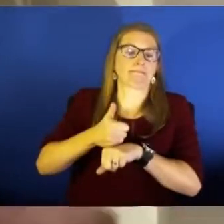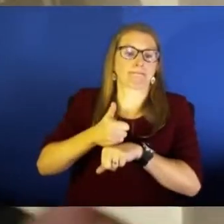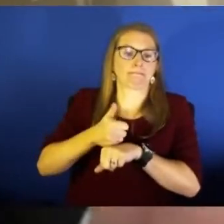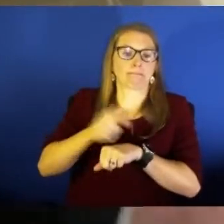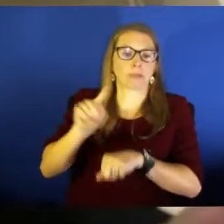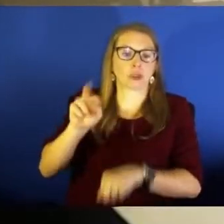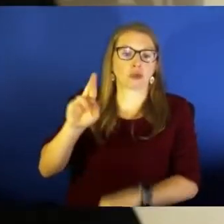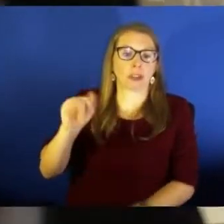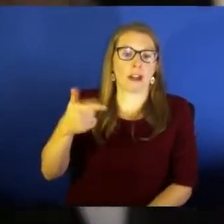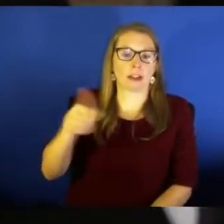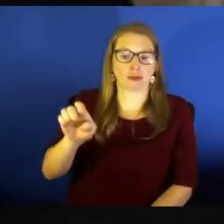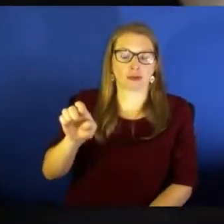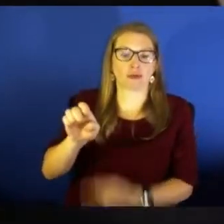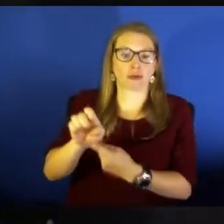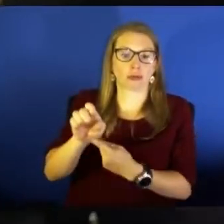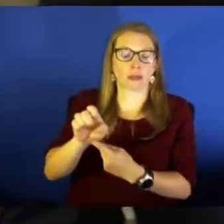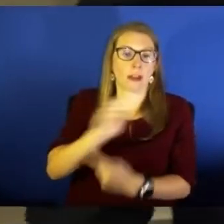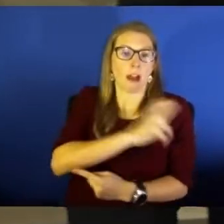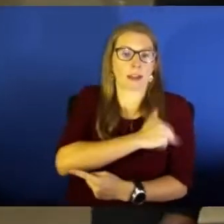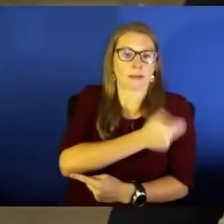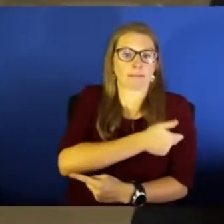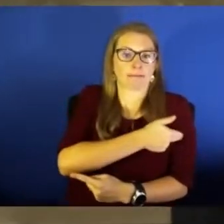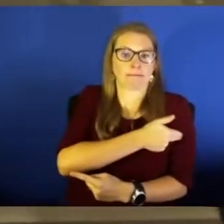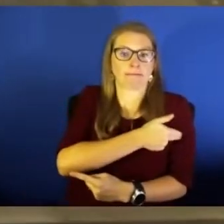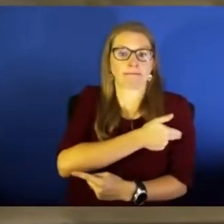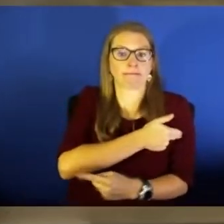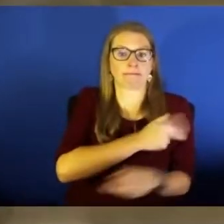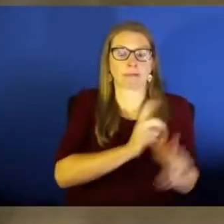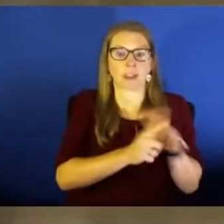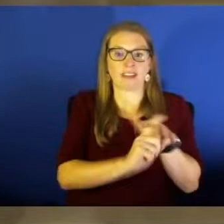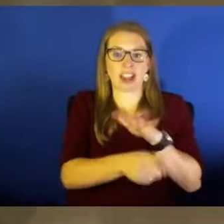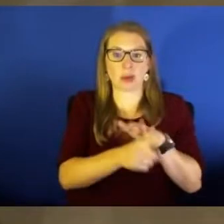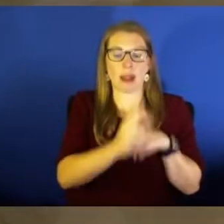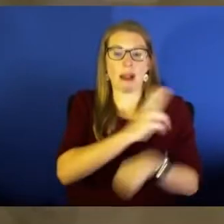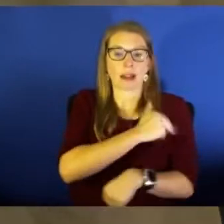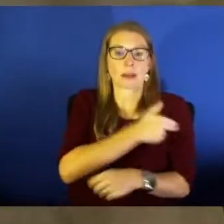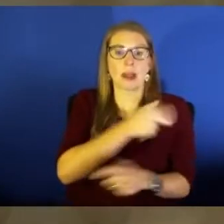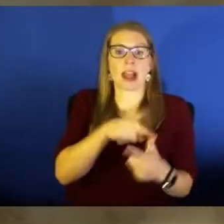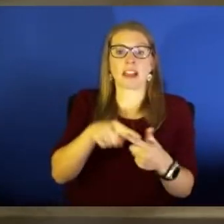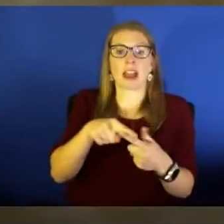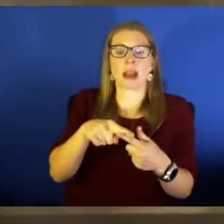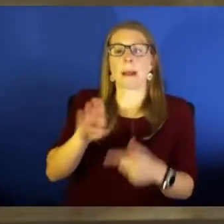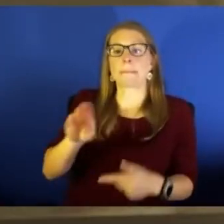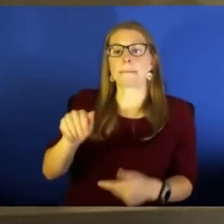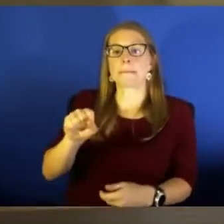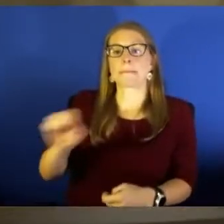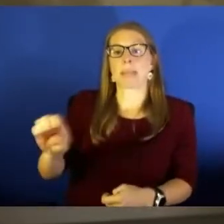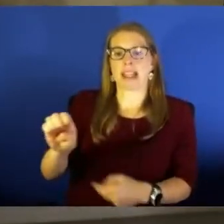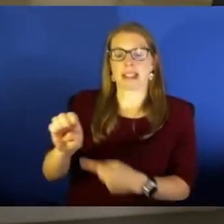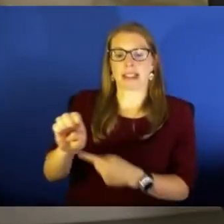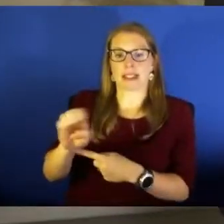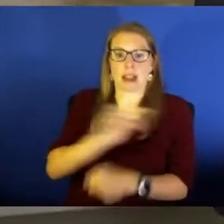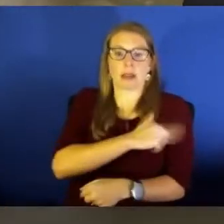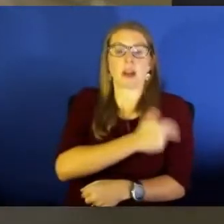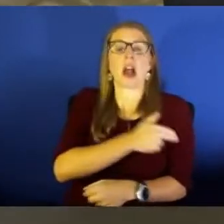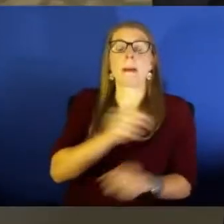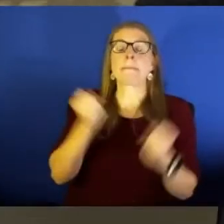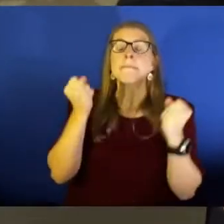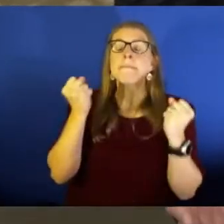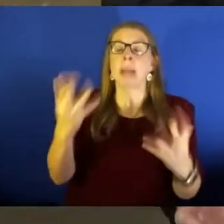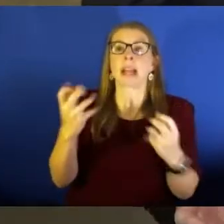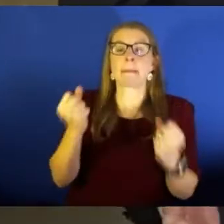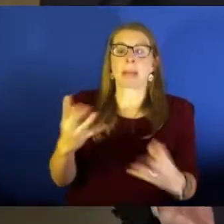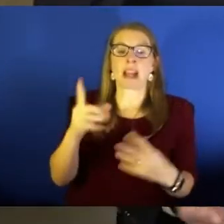happened. Before then, they'd be moved to an evacuation hospital and then out to a base hospital. So hundreds of beds set up. Hundreds of beds, often within